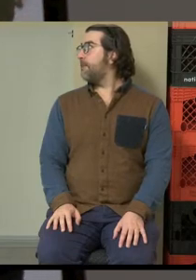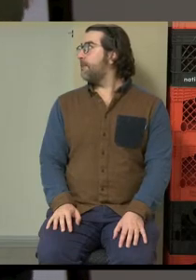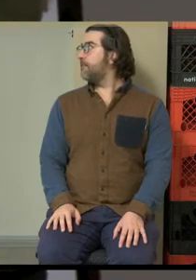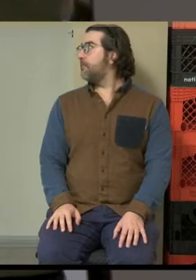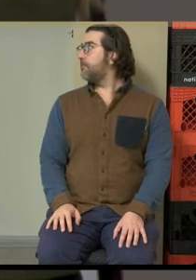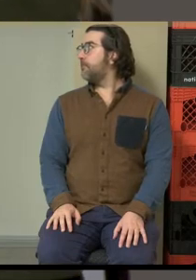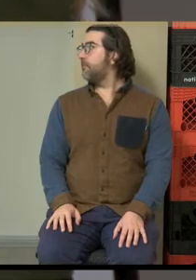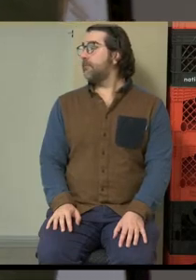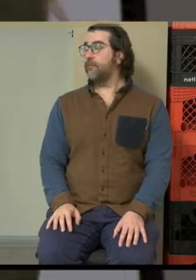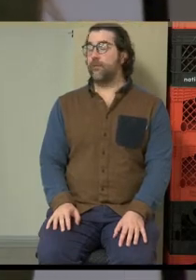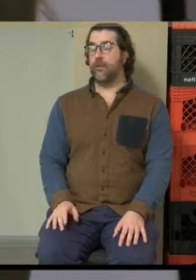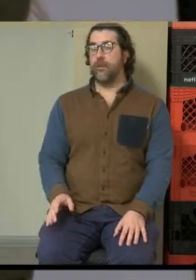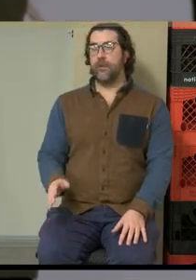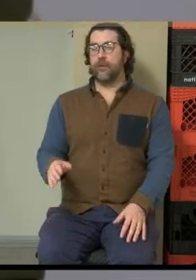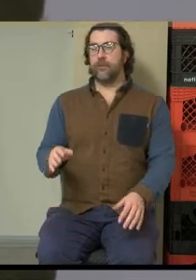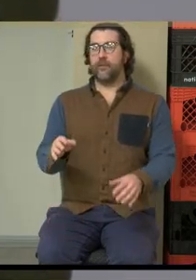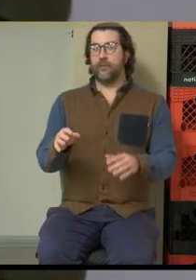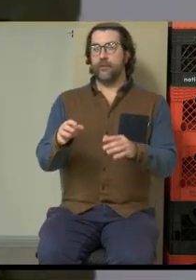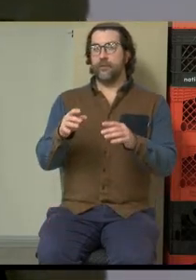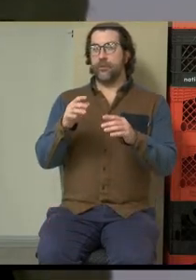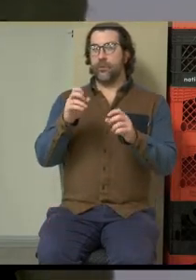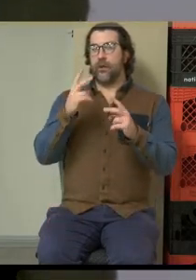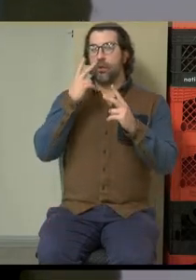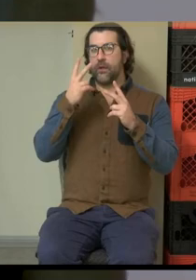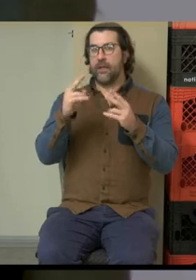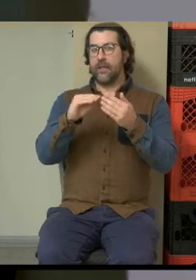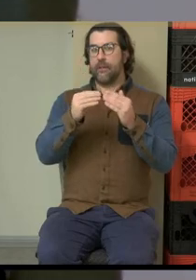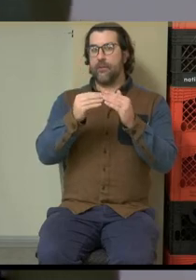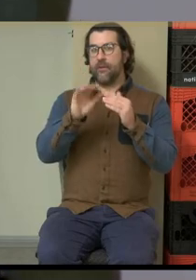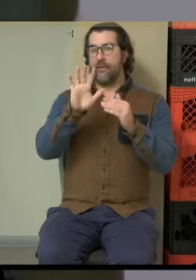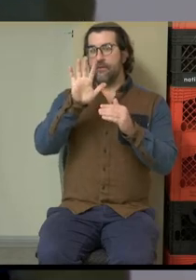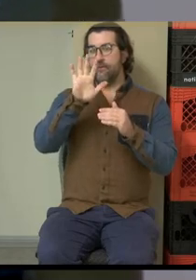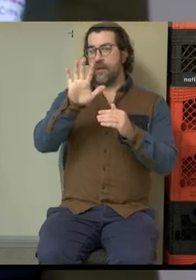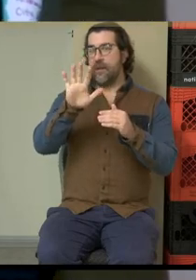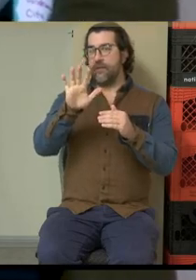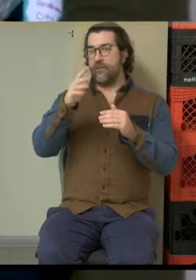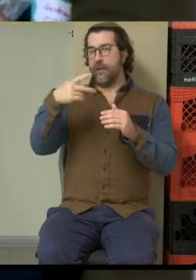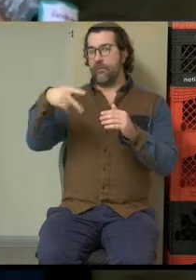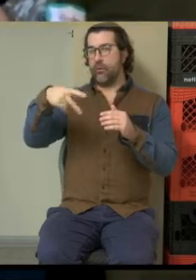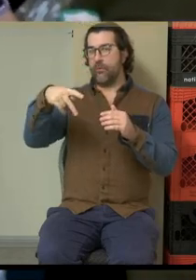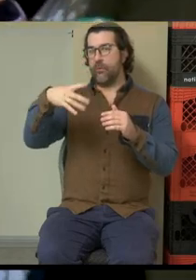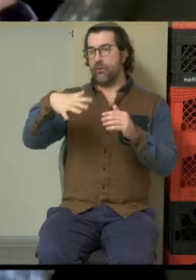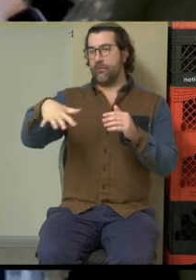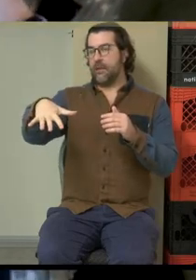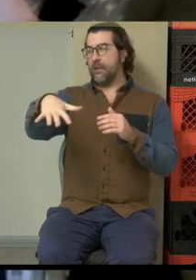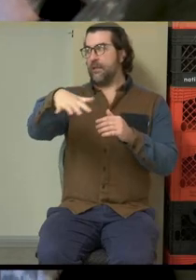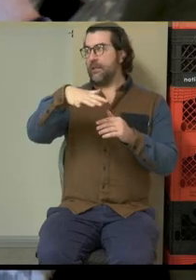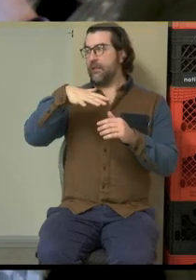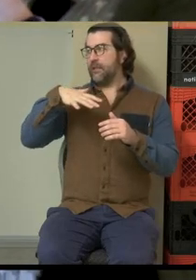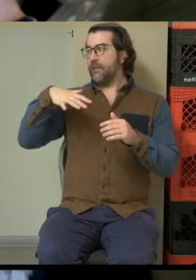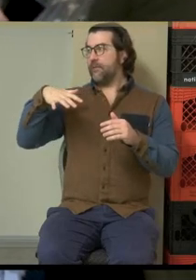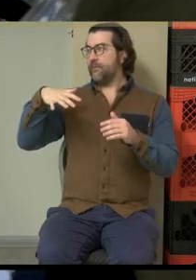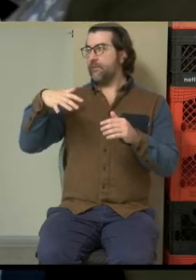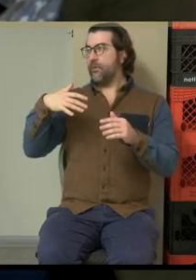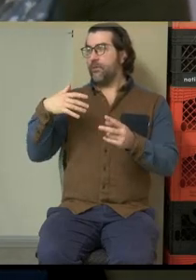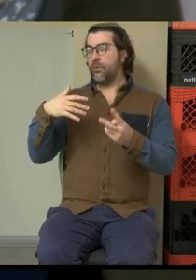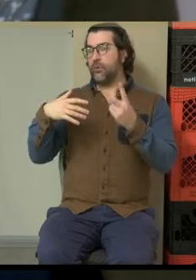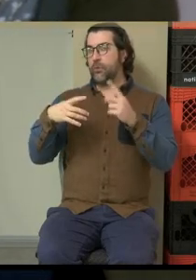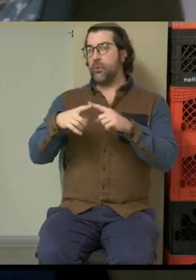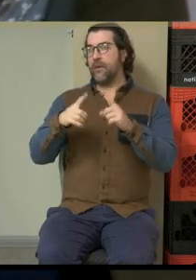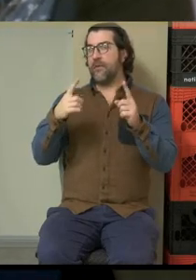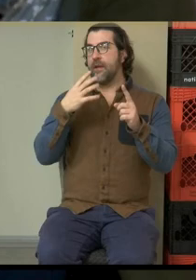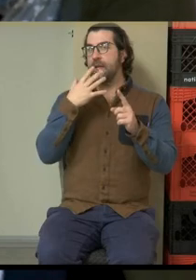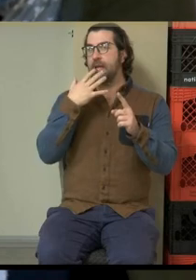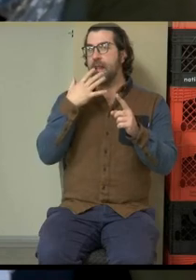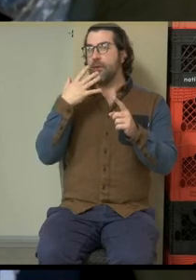play space. So if you can look at number five here, this kind of purple space, we have two different colors